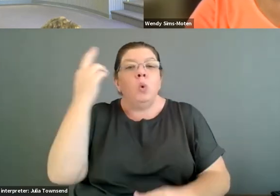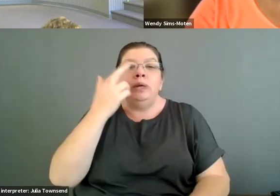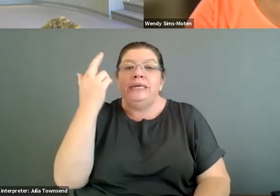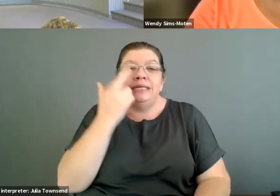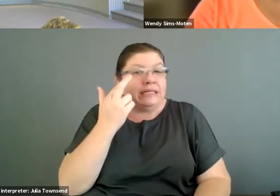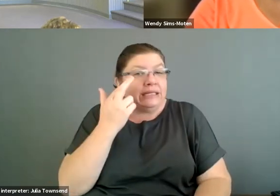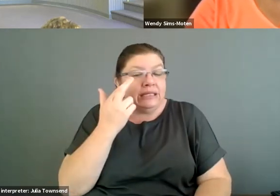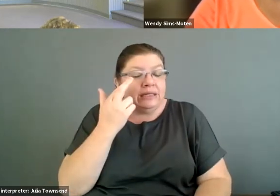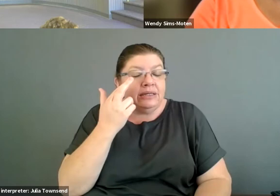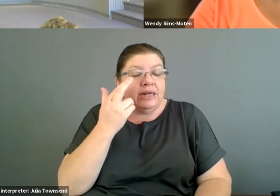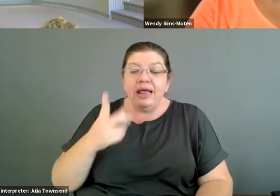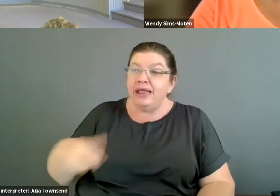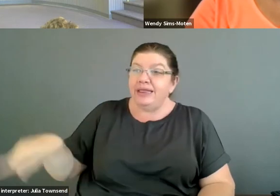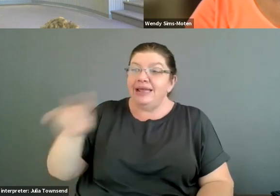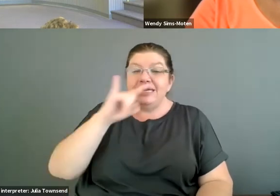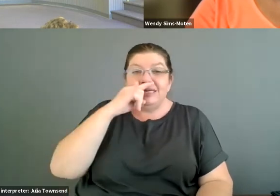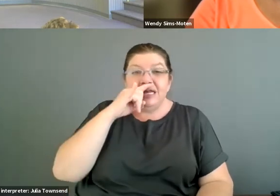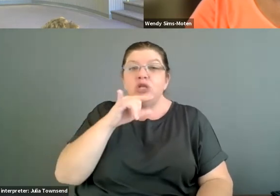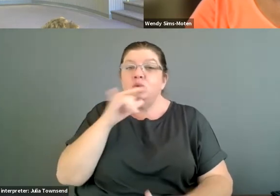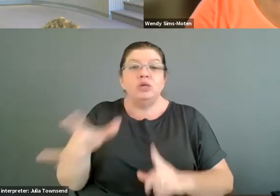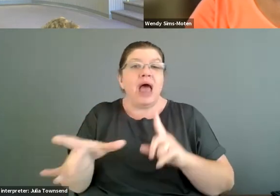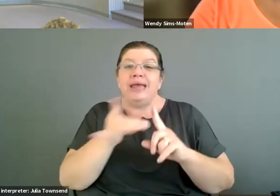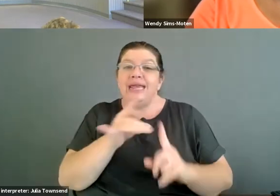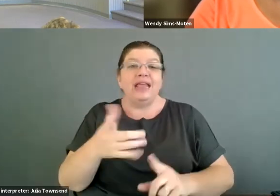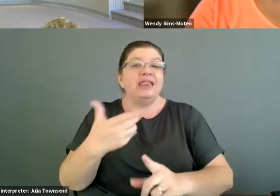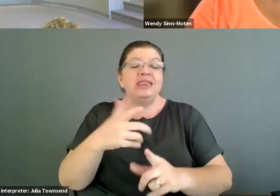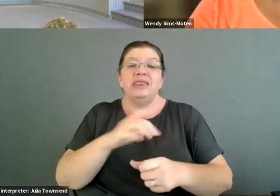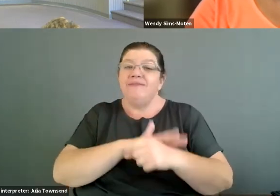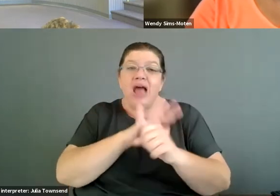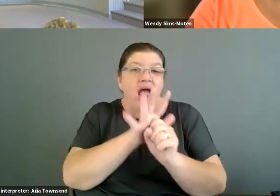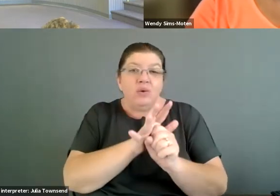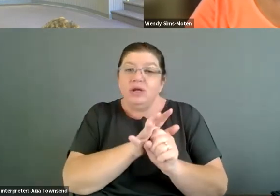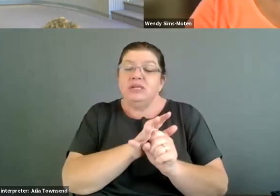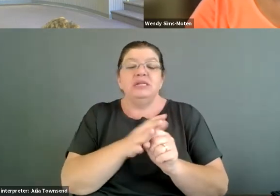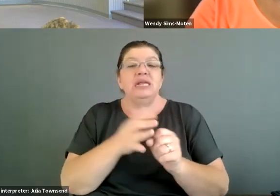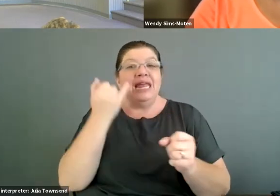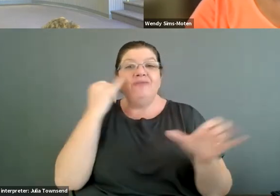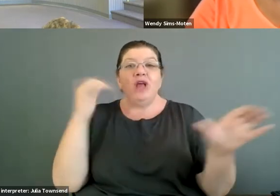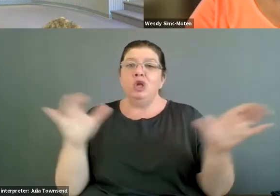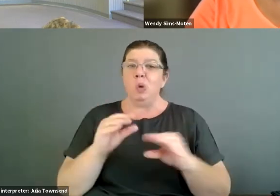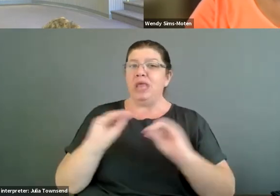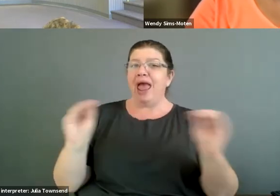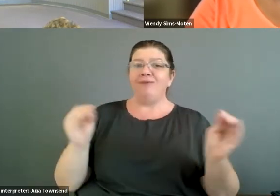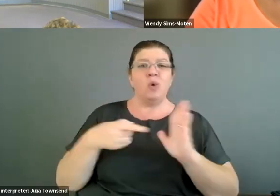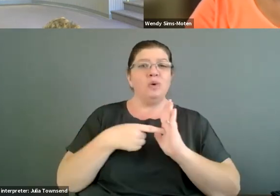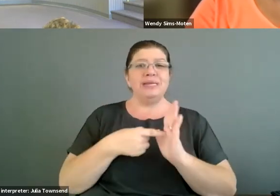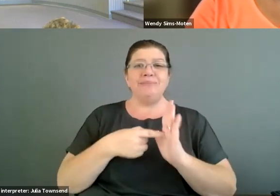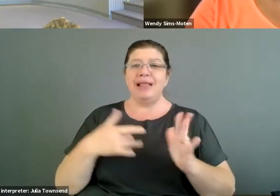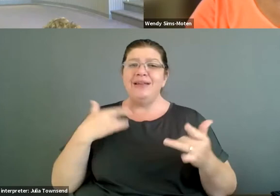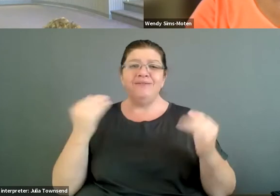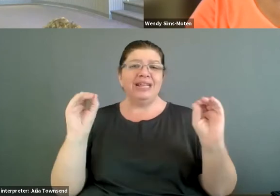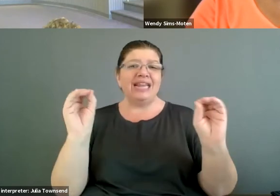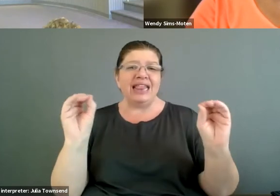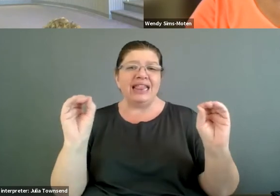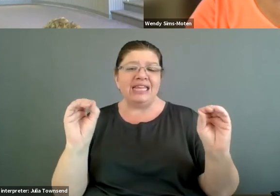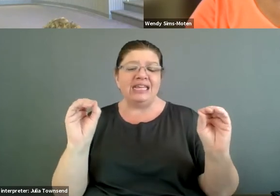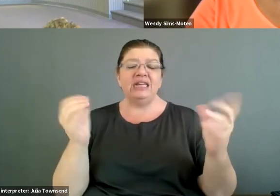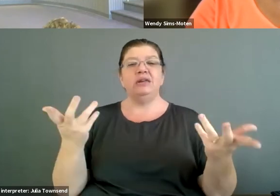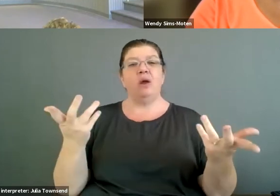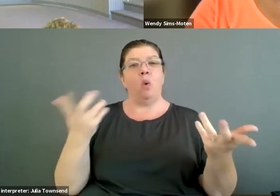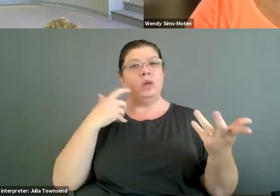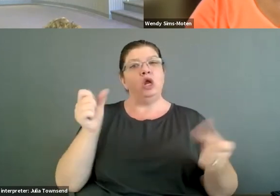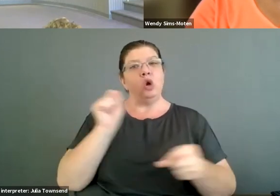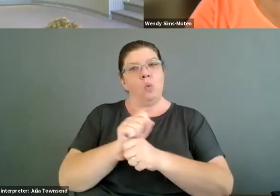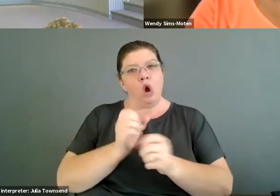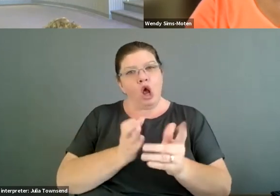These kids do not get the virus. If they do, they're asymptomatic. They're not feeling it. We need to work